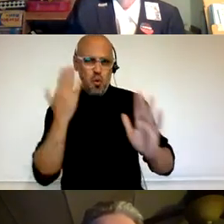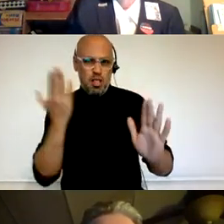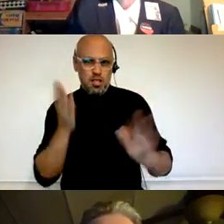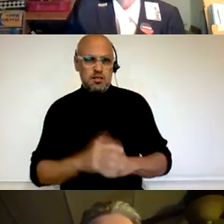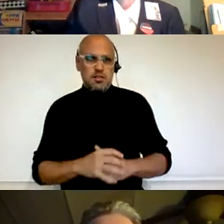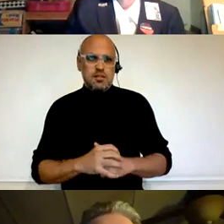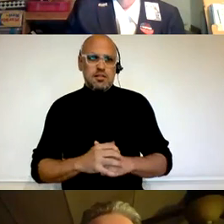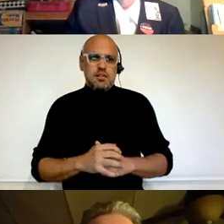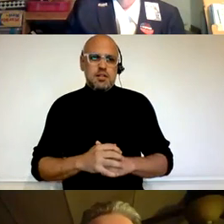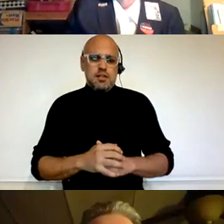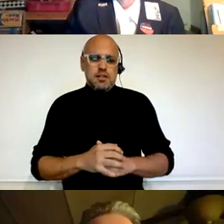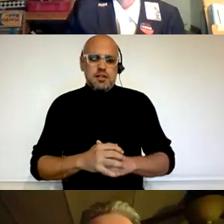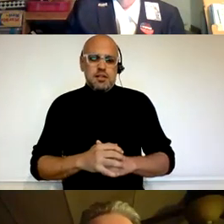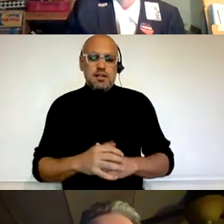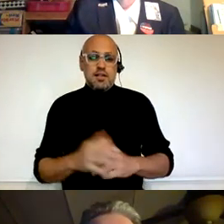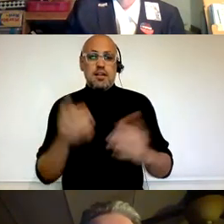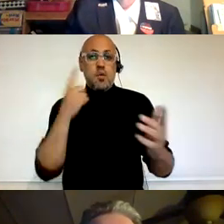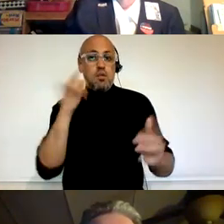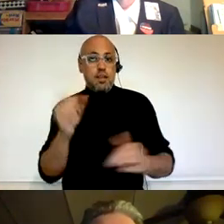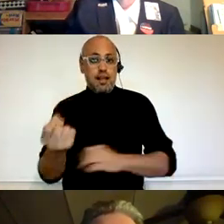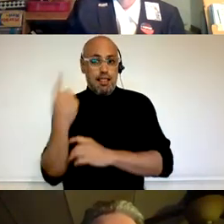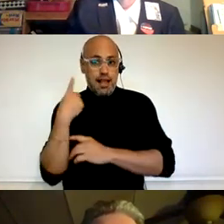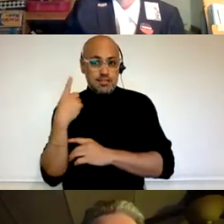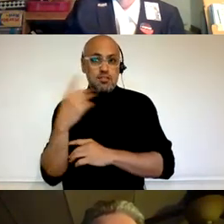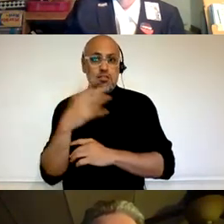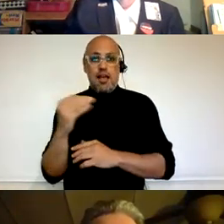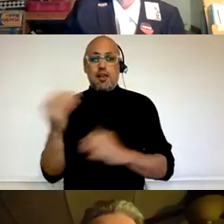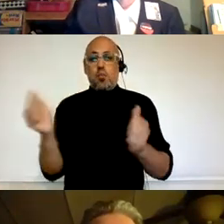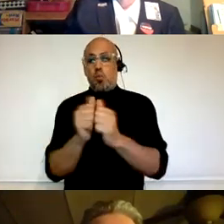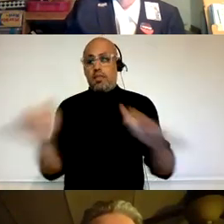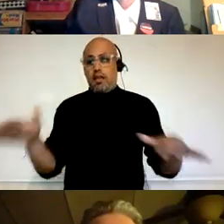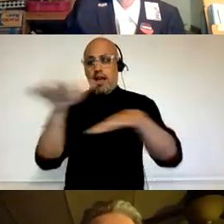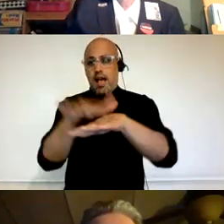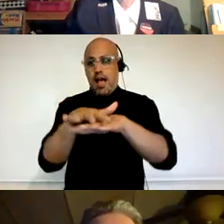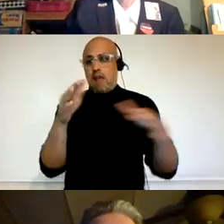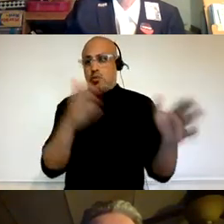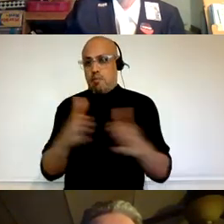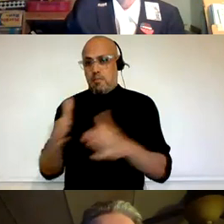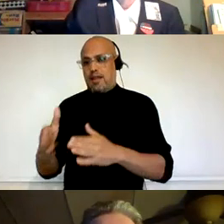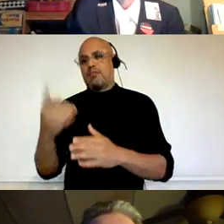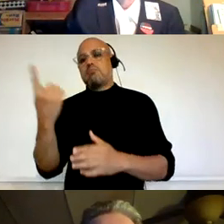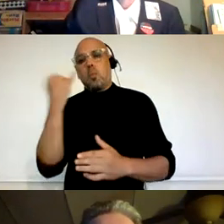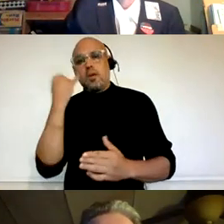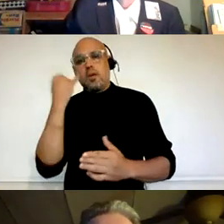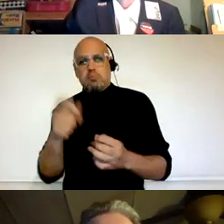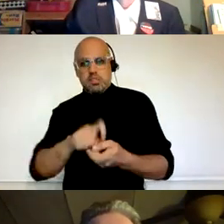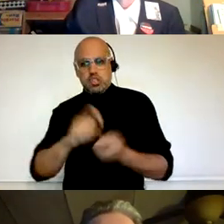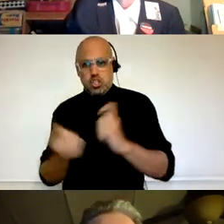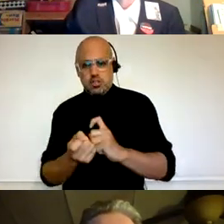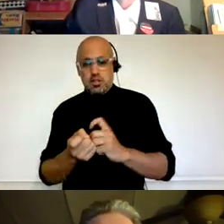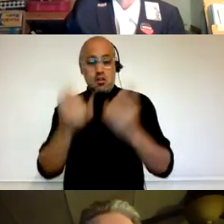like, what it looked like last year and what it'll look like with the hybrid plan unless things change. So basically at this point right